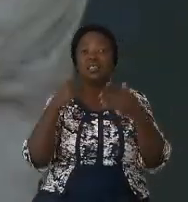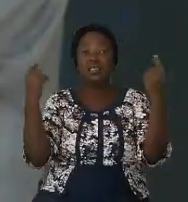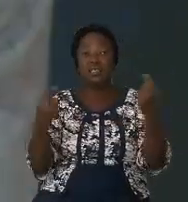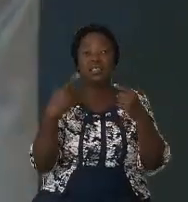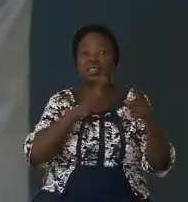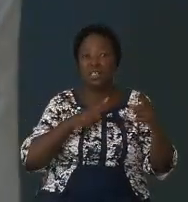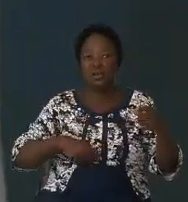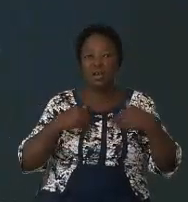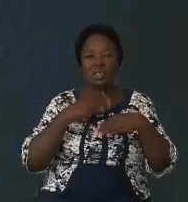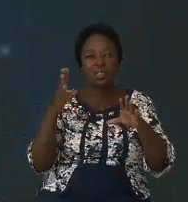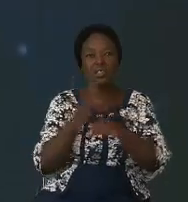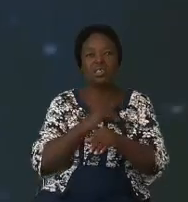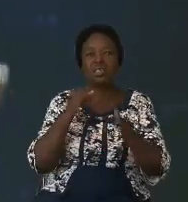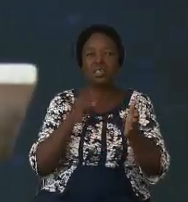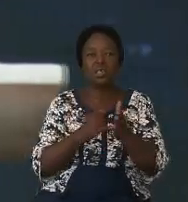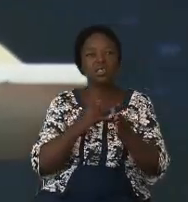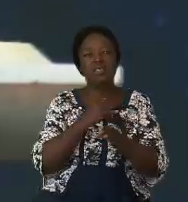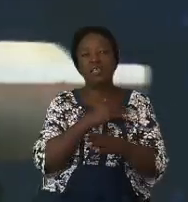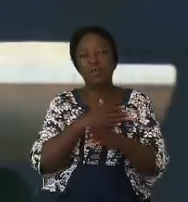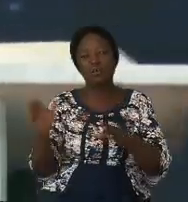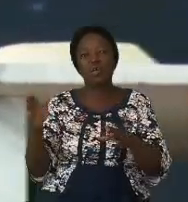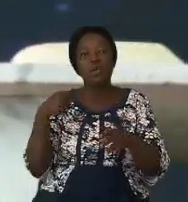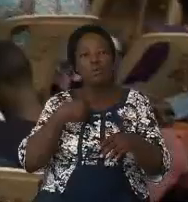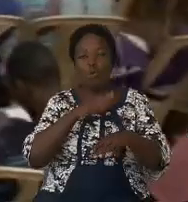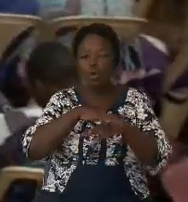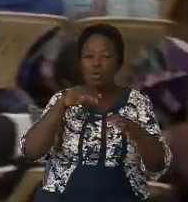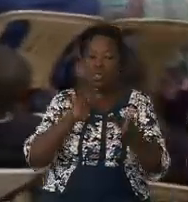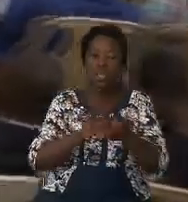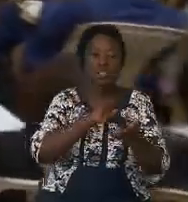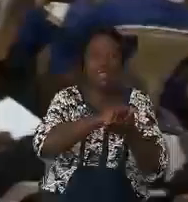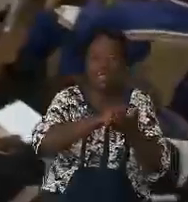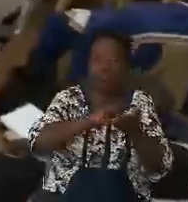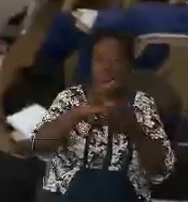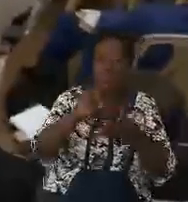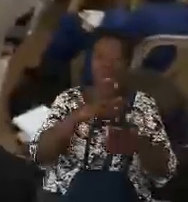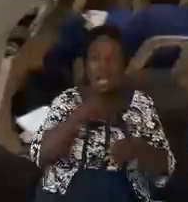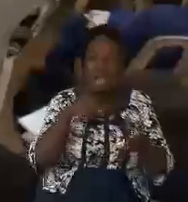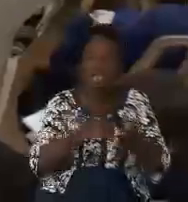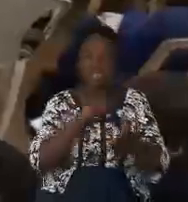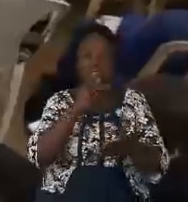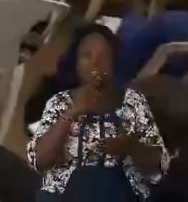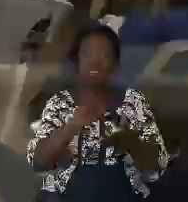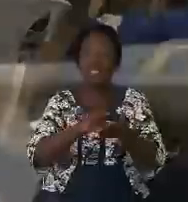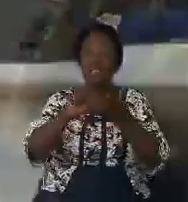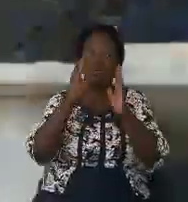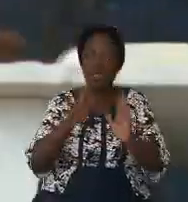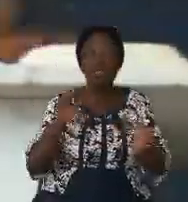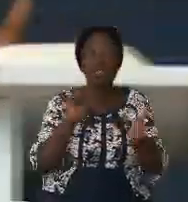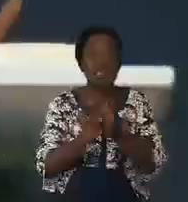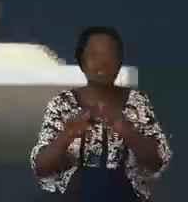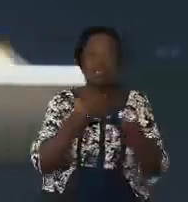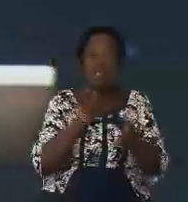heart, that depravity, the Lord had taken it away. We call that sanctification. And it's